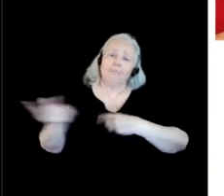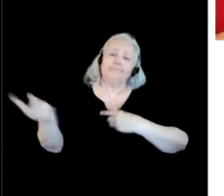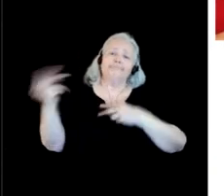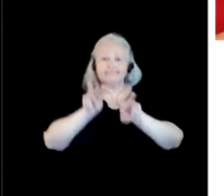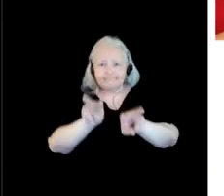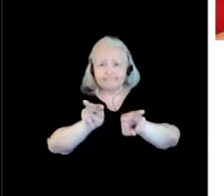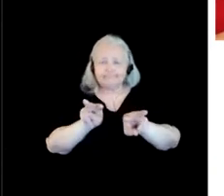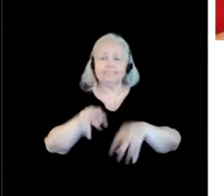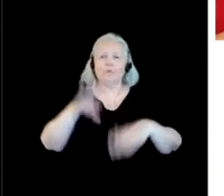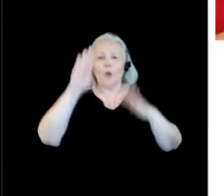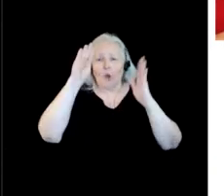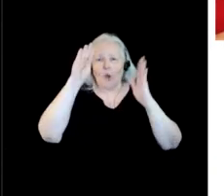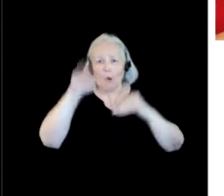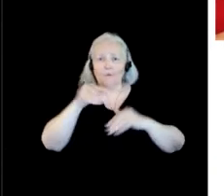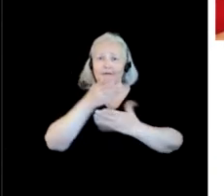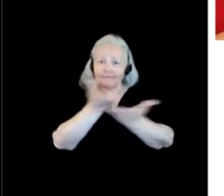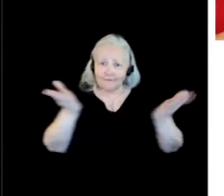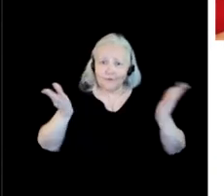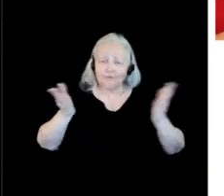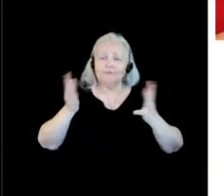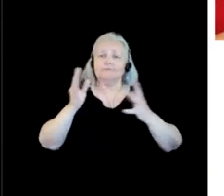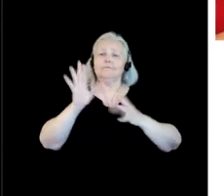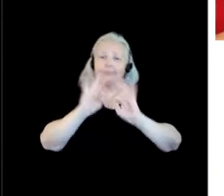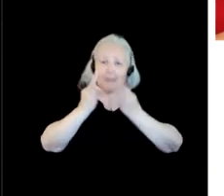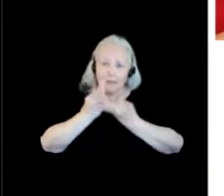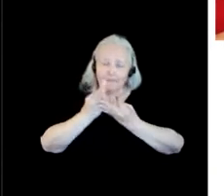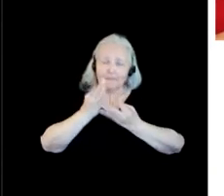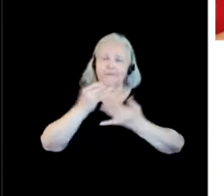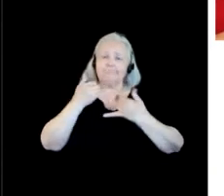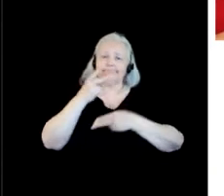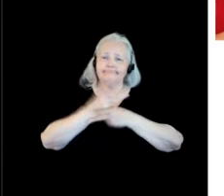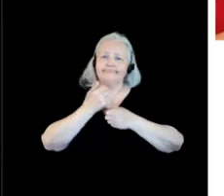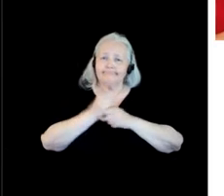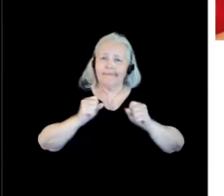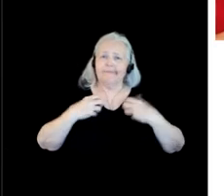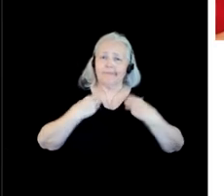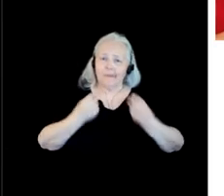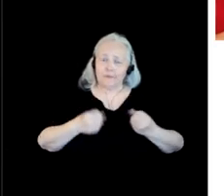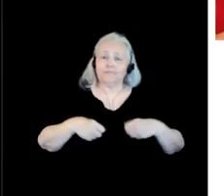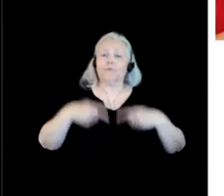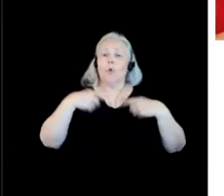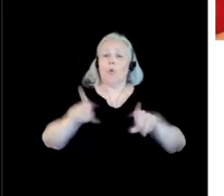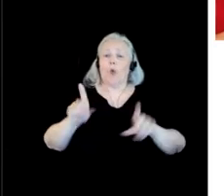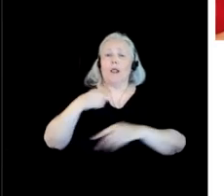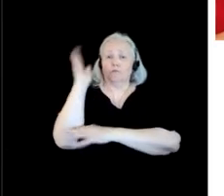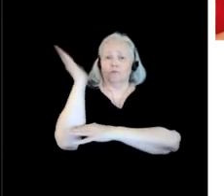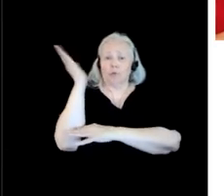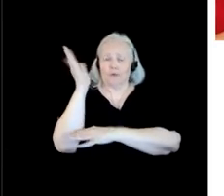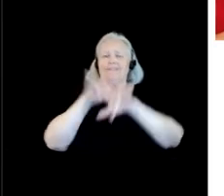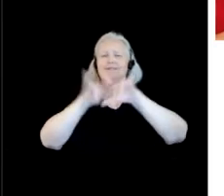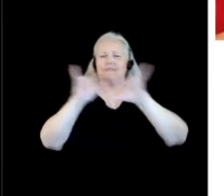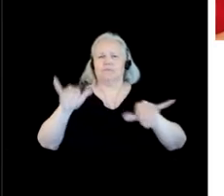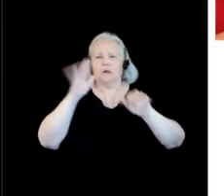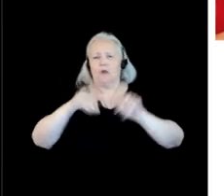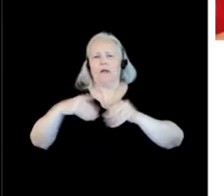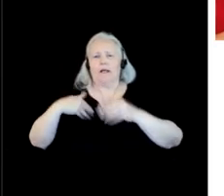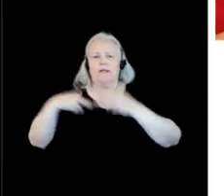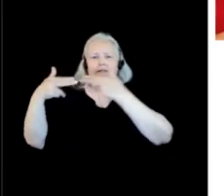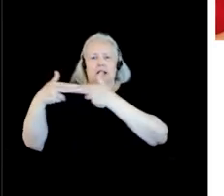and yours are staying safe and healthy. While I'm talking, you'll be seeing a brief slideshow about the LSA and what we